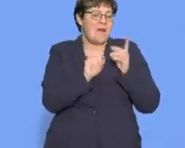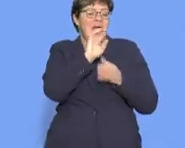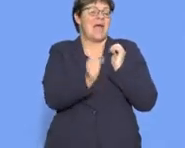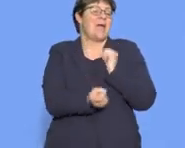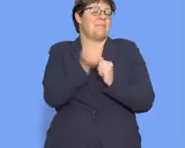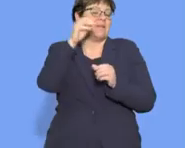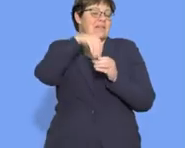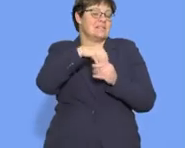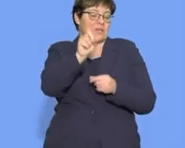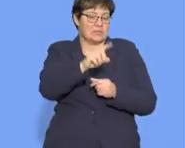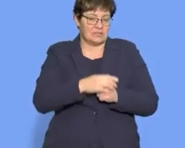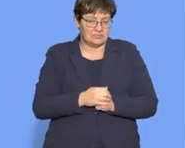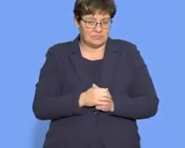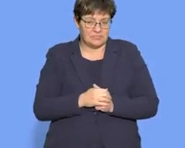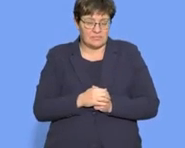on.